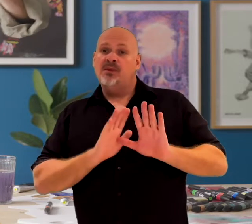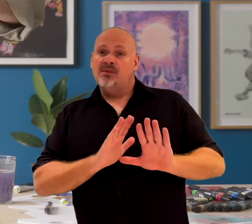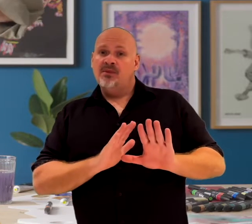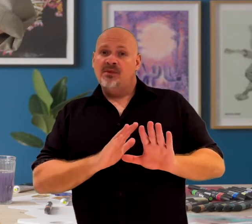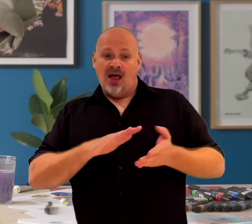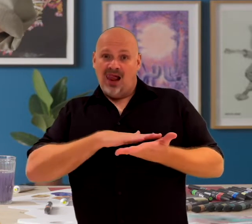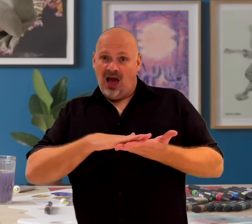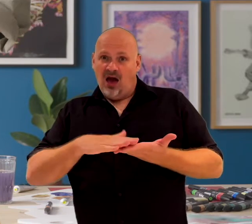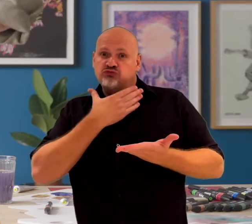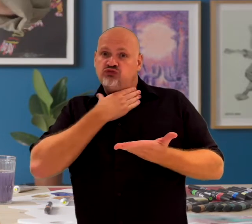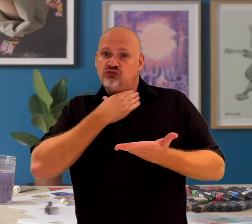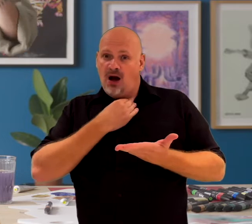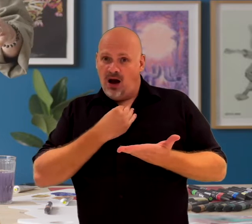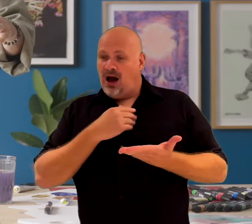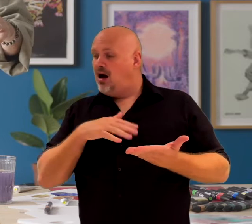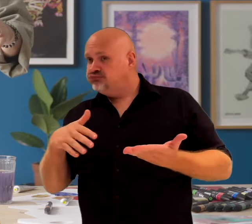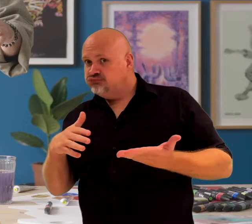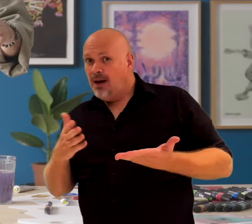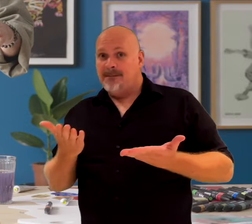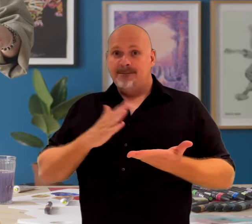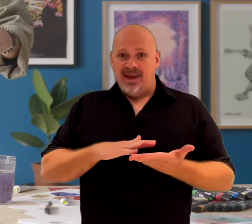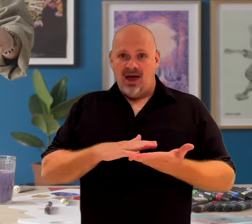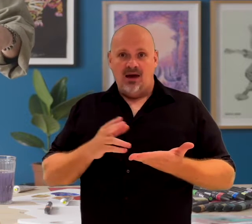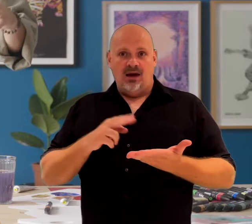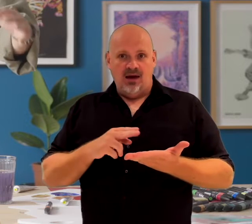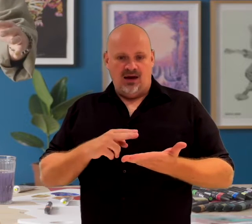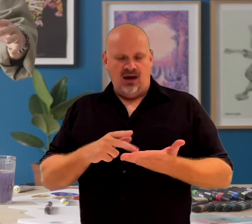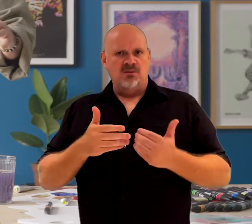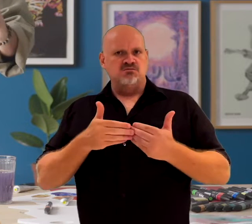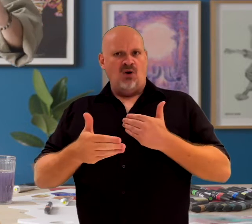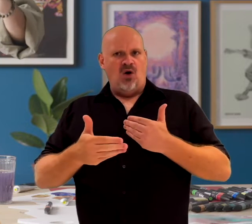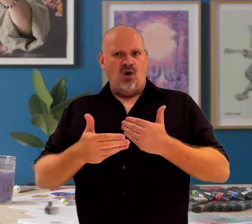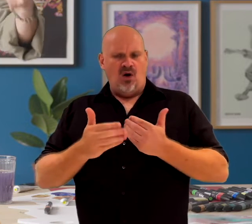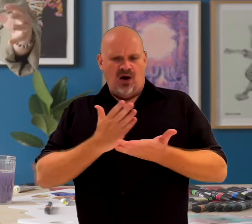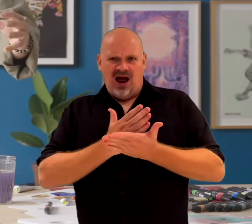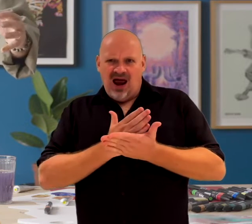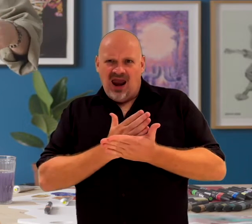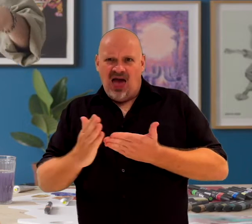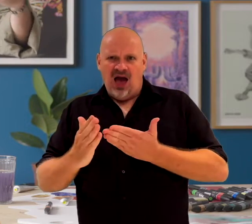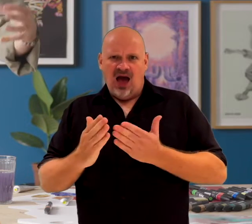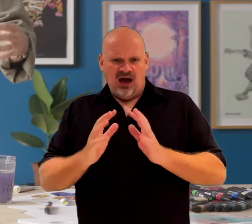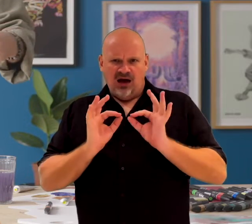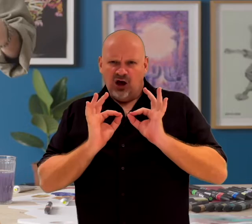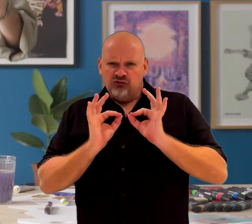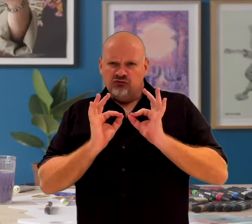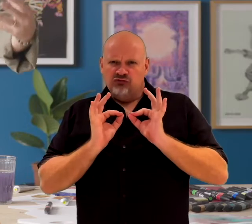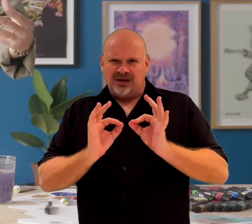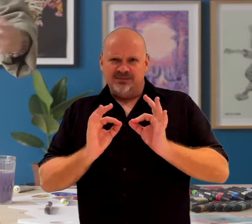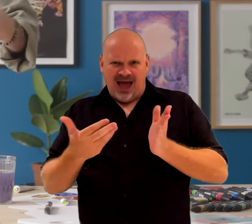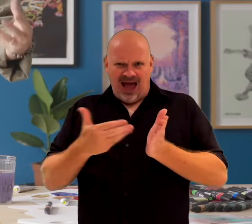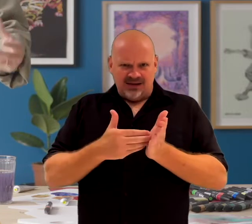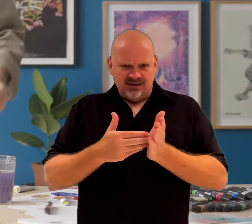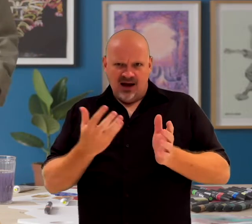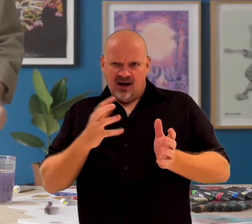let layers dry and you come back and work on it again, then you get crisper, cleaner,